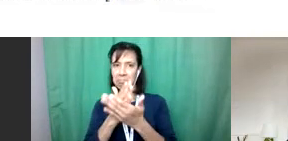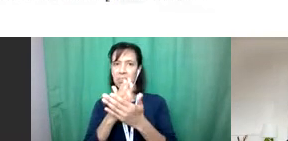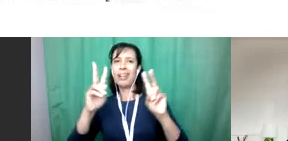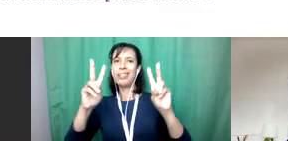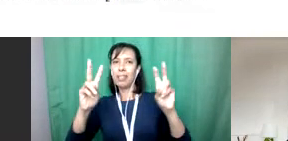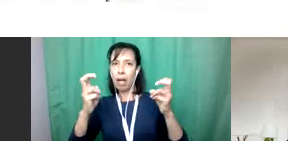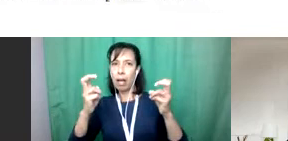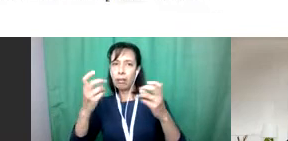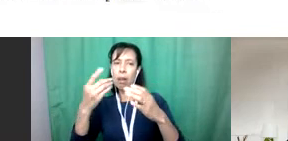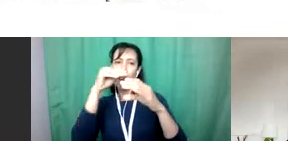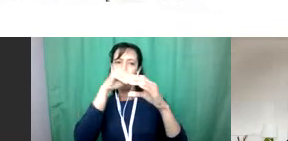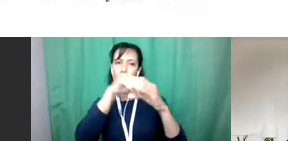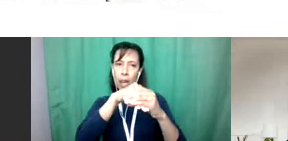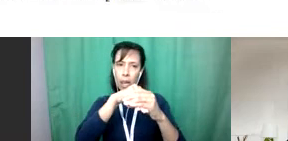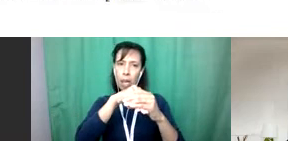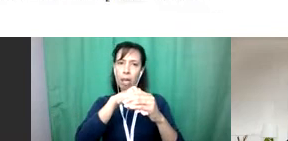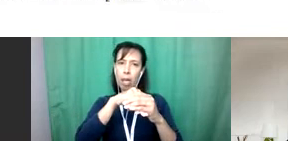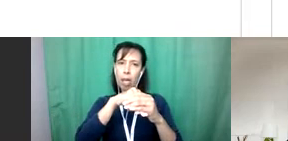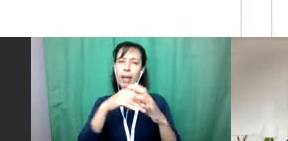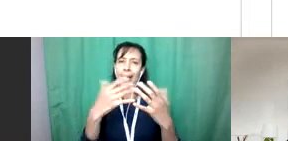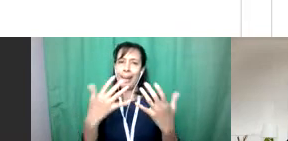Title, search.